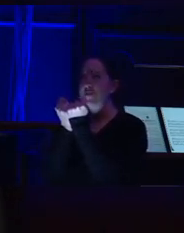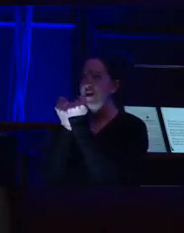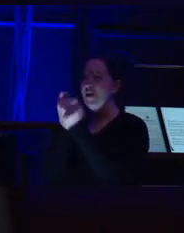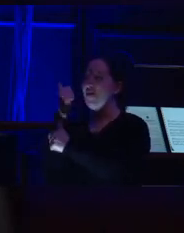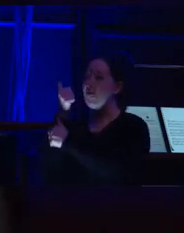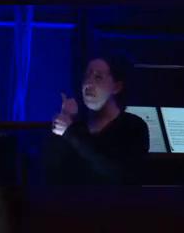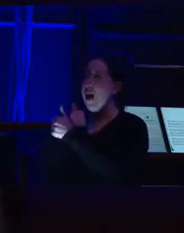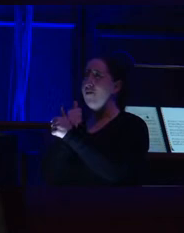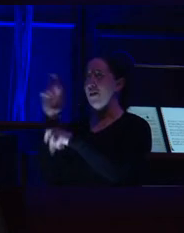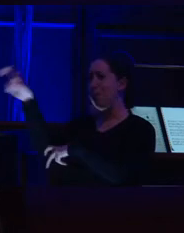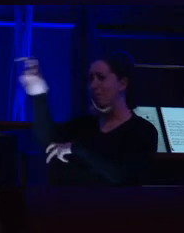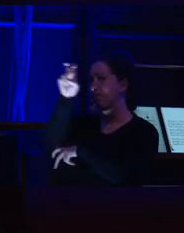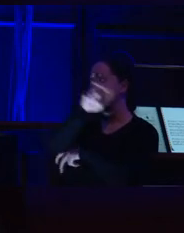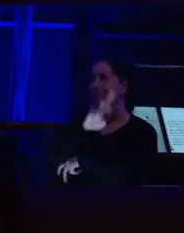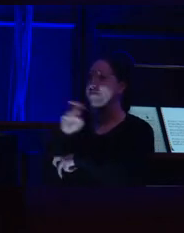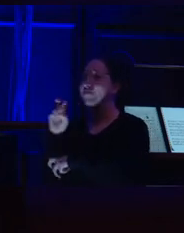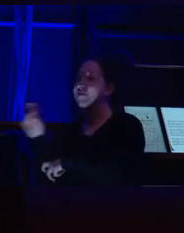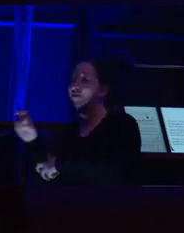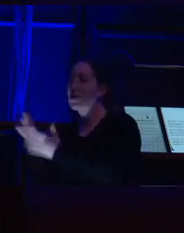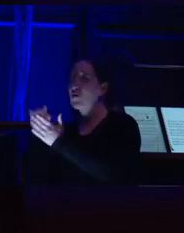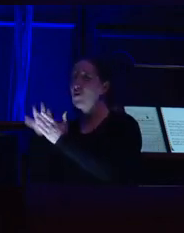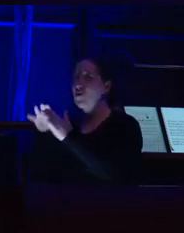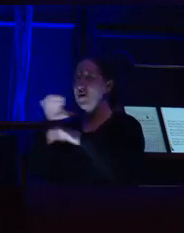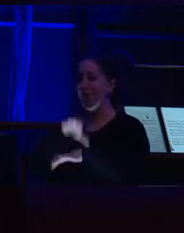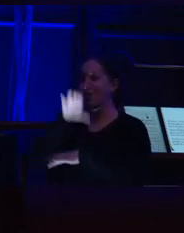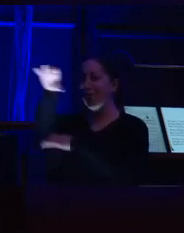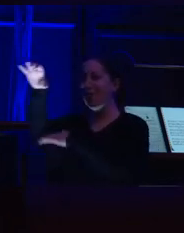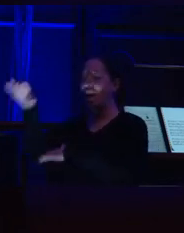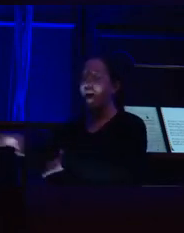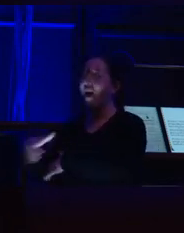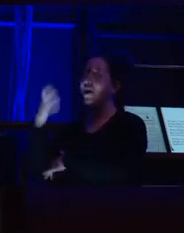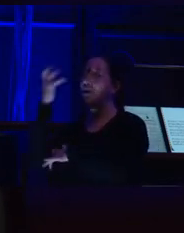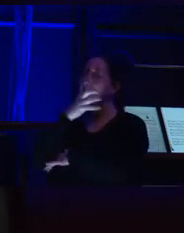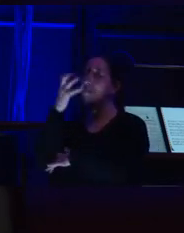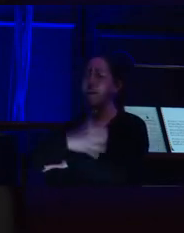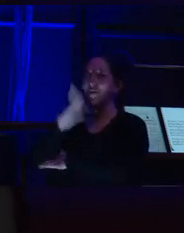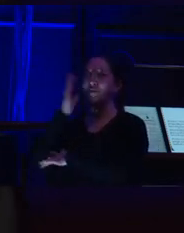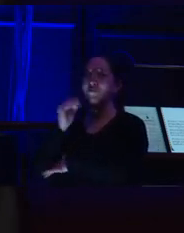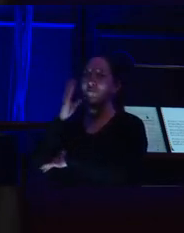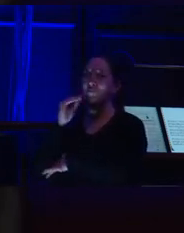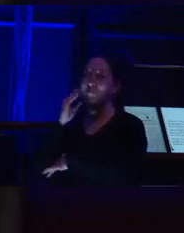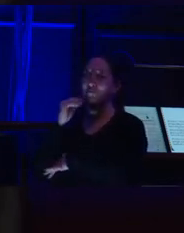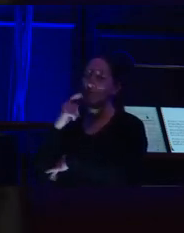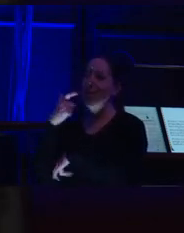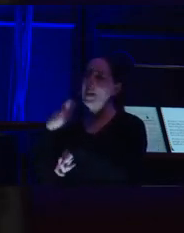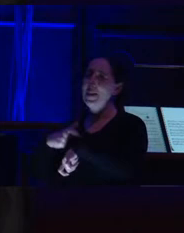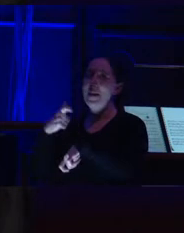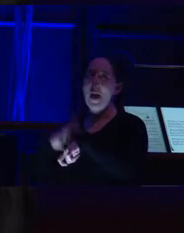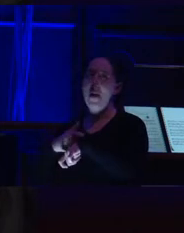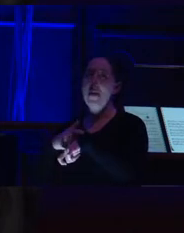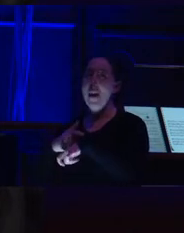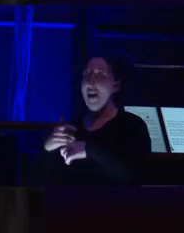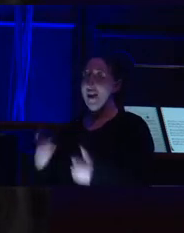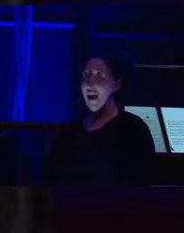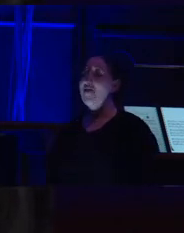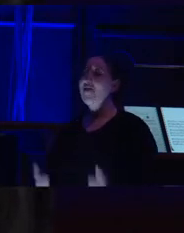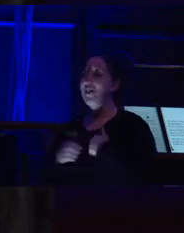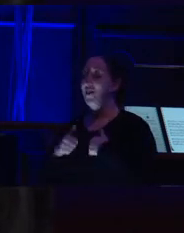section. And I had an amazing time, and I lived on every part of